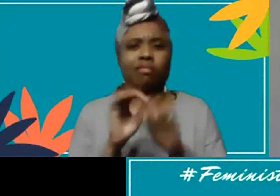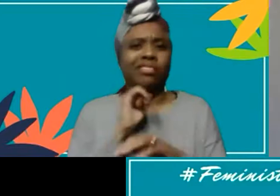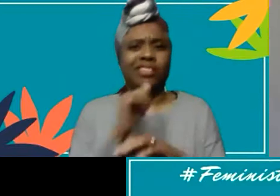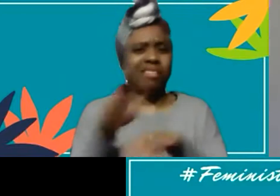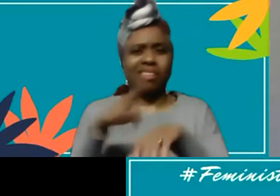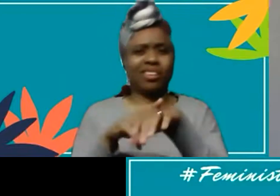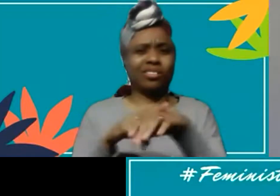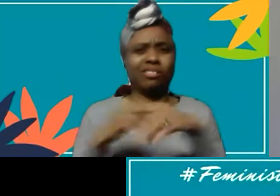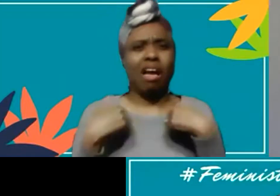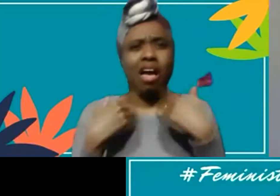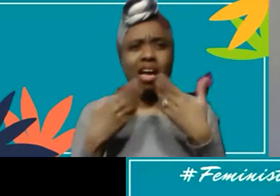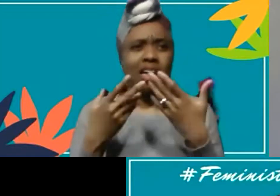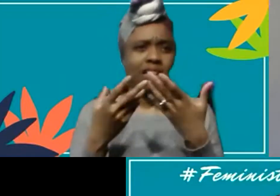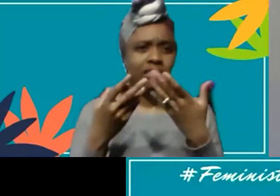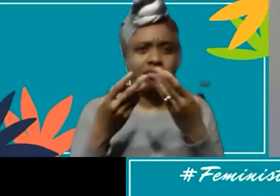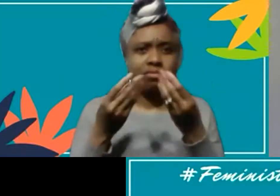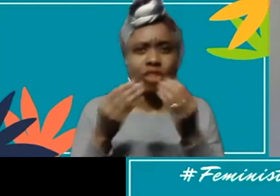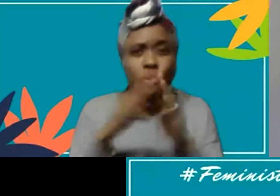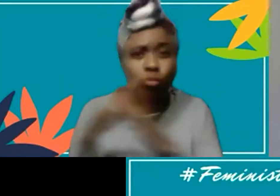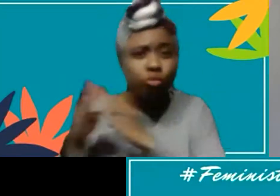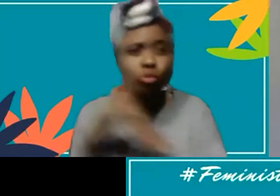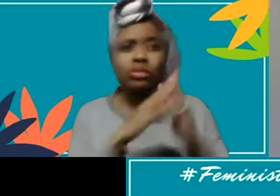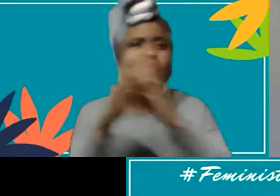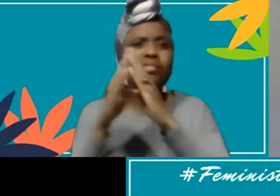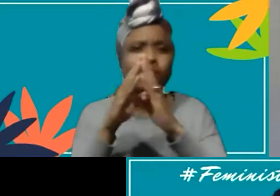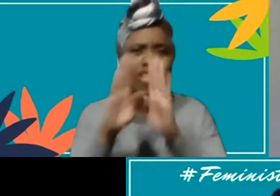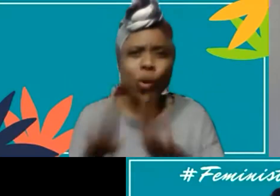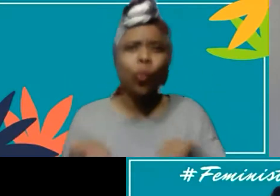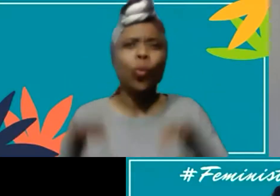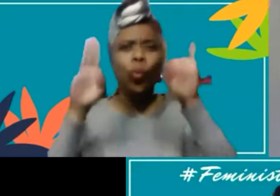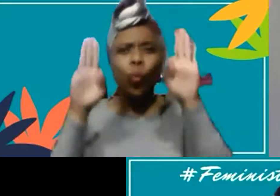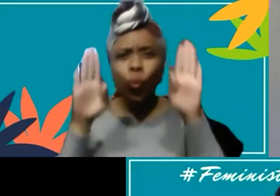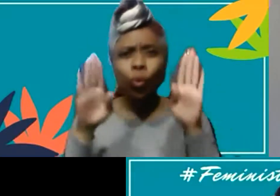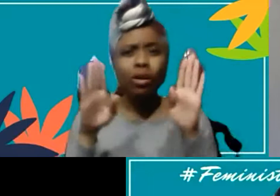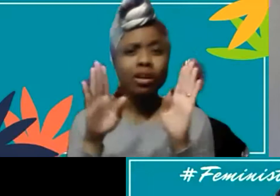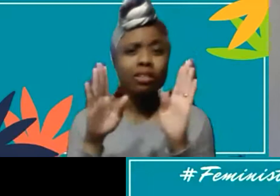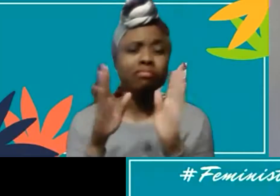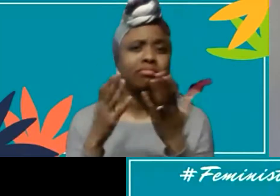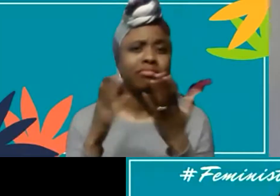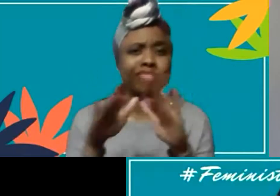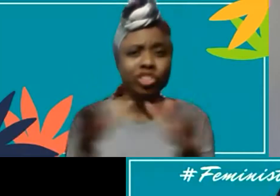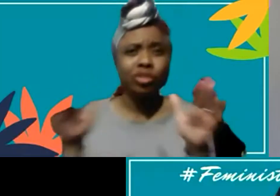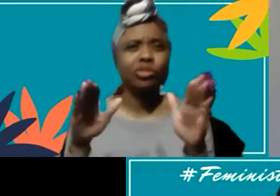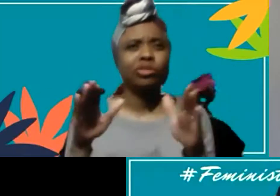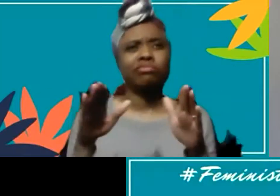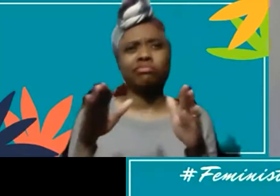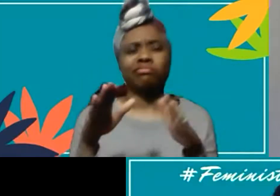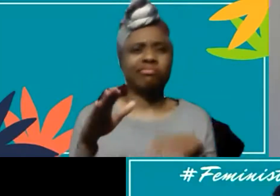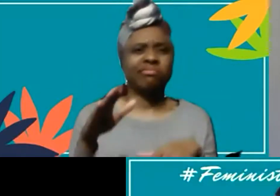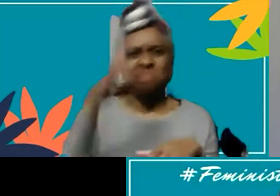have villages and communities to raise children, as well as the heteronormativity and the